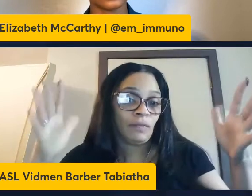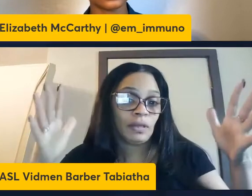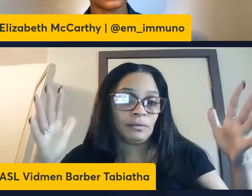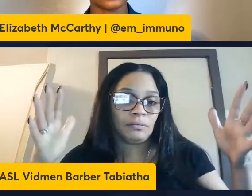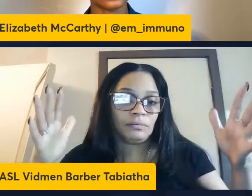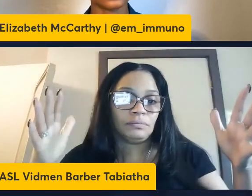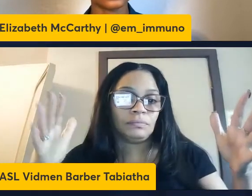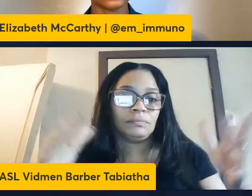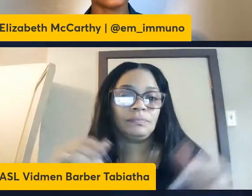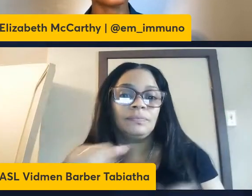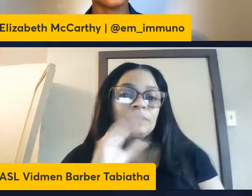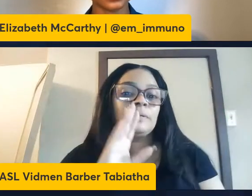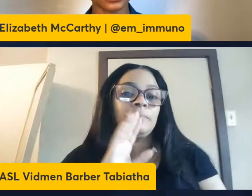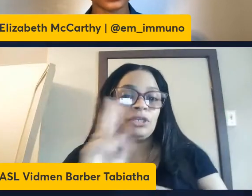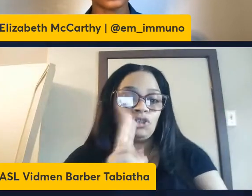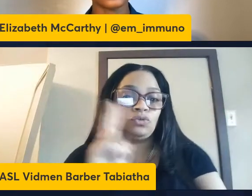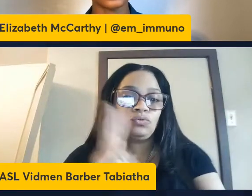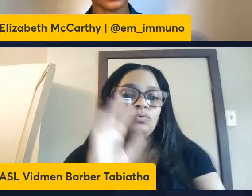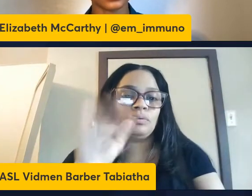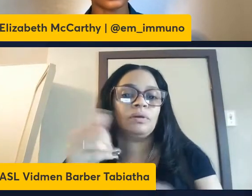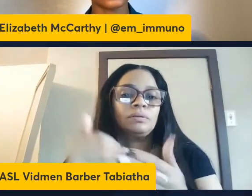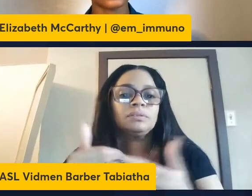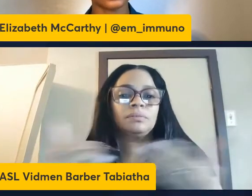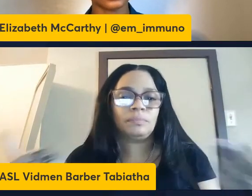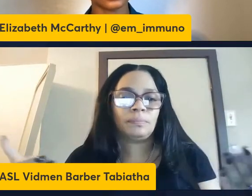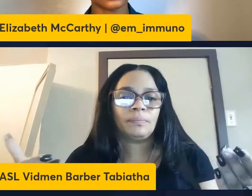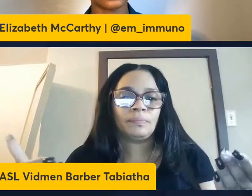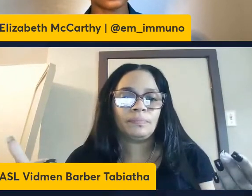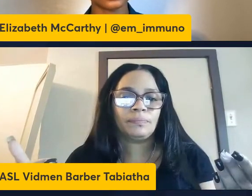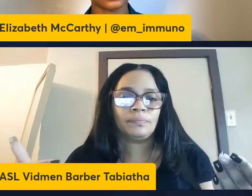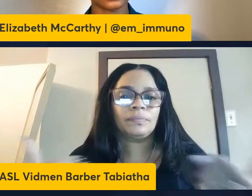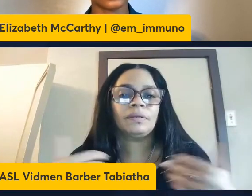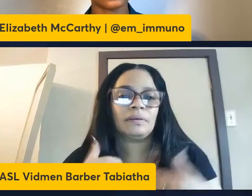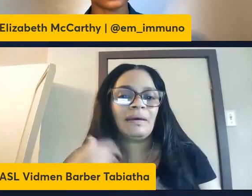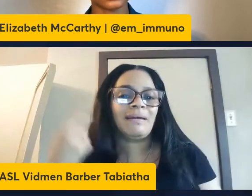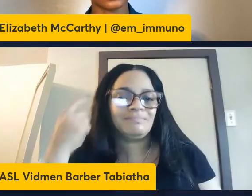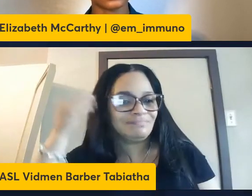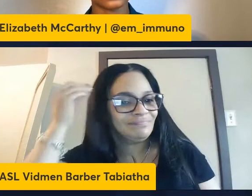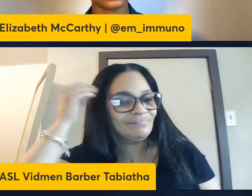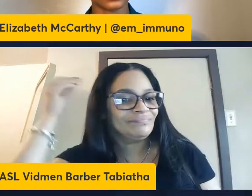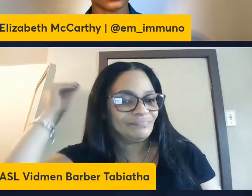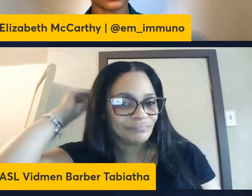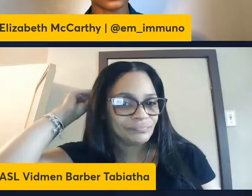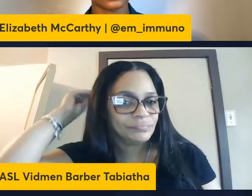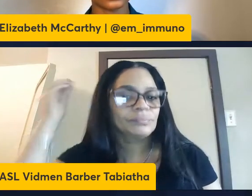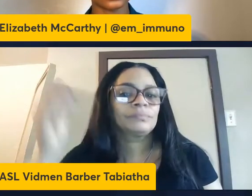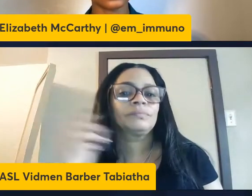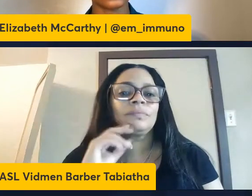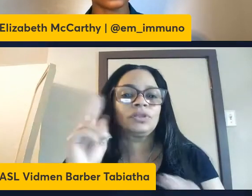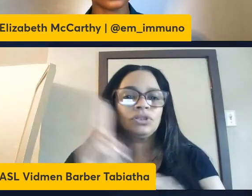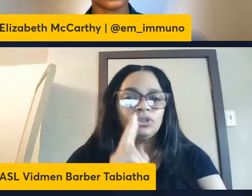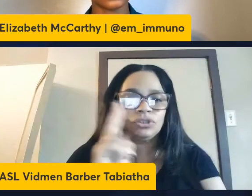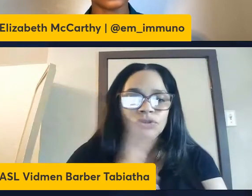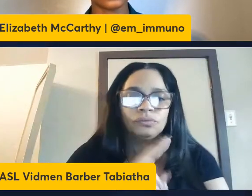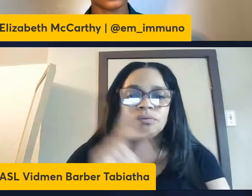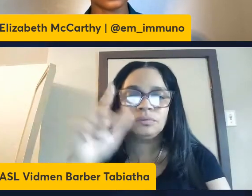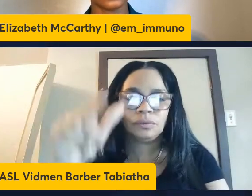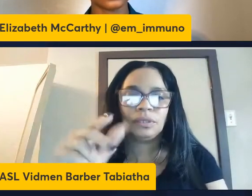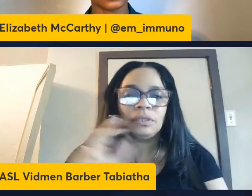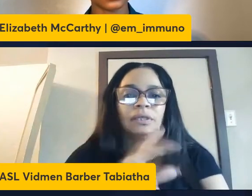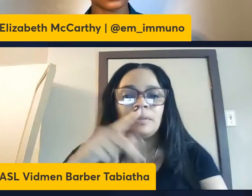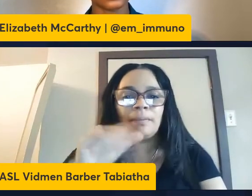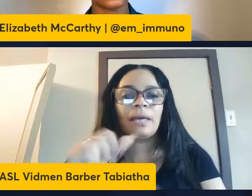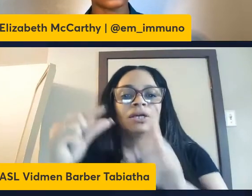to be used. So I think that's something to to have in mind, and looking for those packages and try to understand how those packages